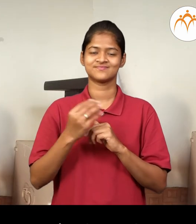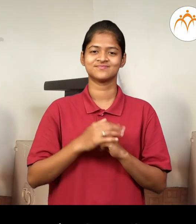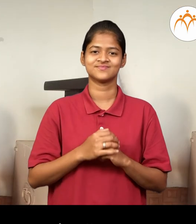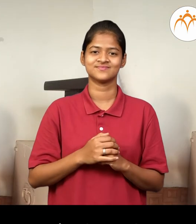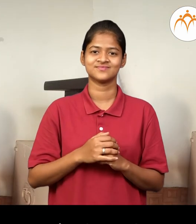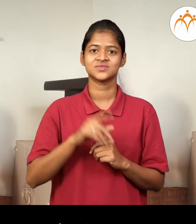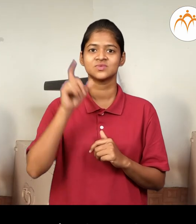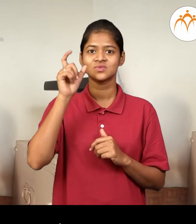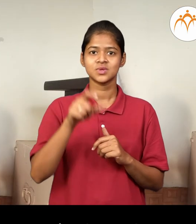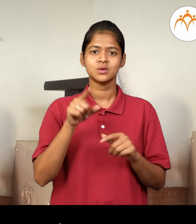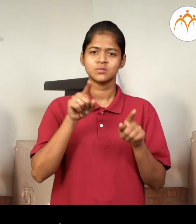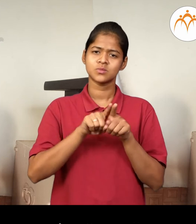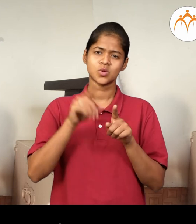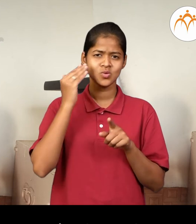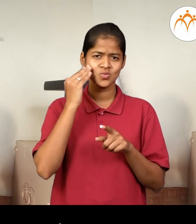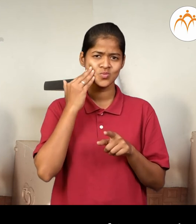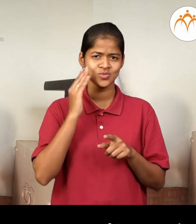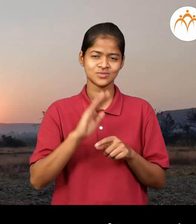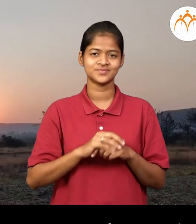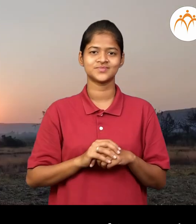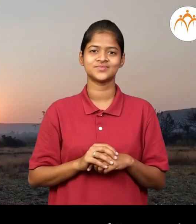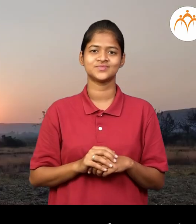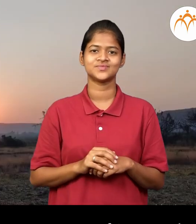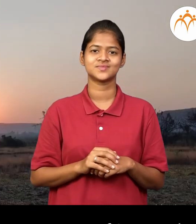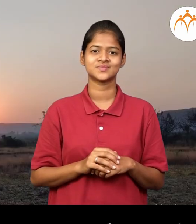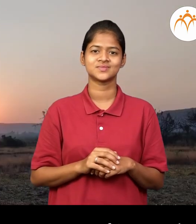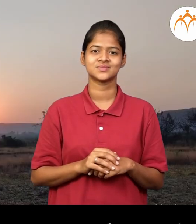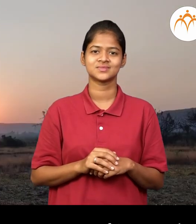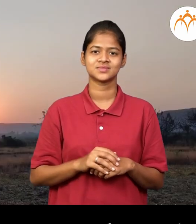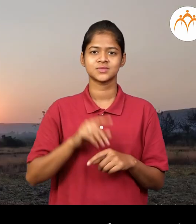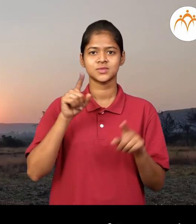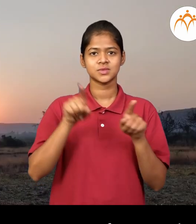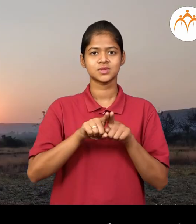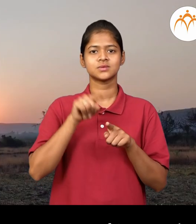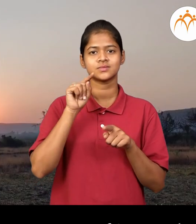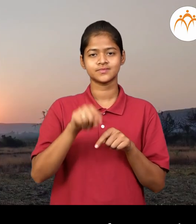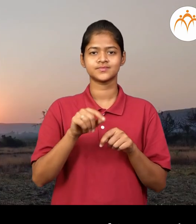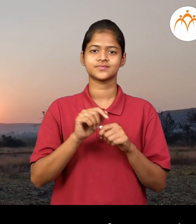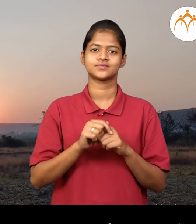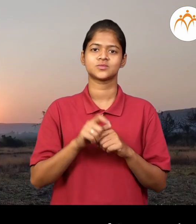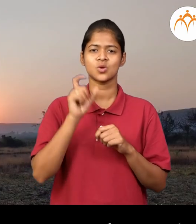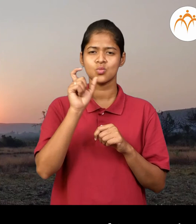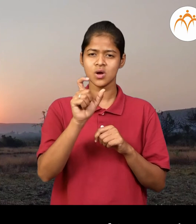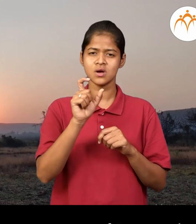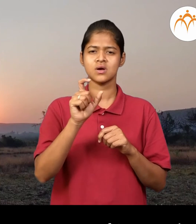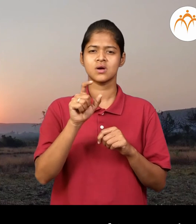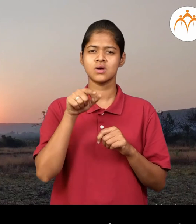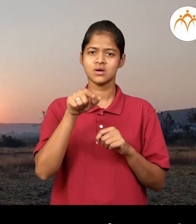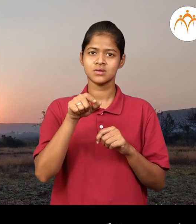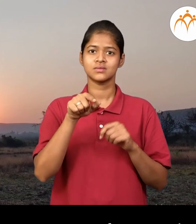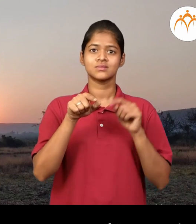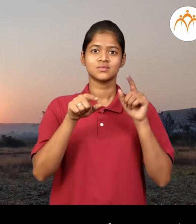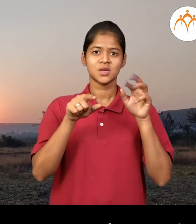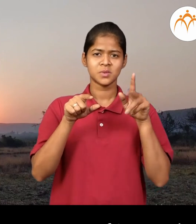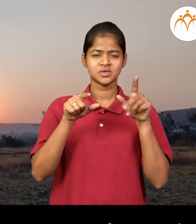synonyms, don't you? Now, remember, daily is also a synonym of